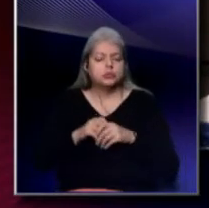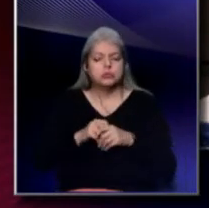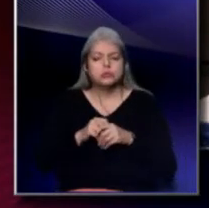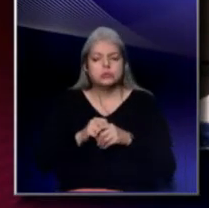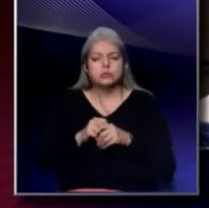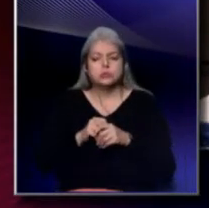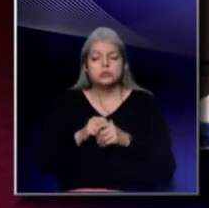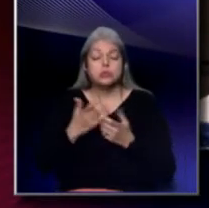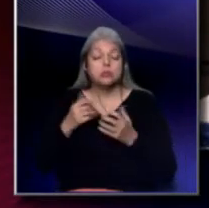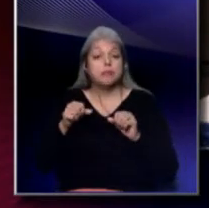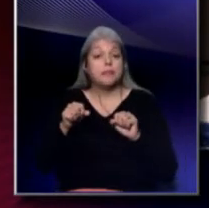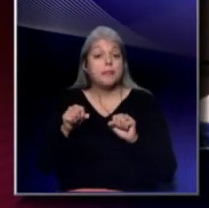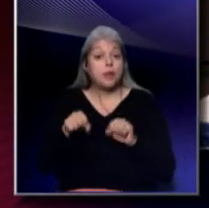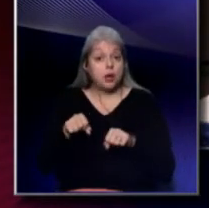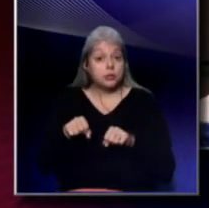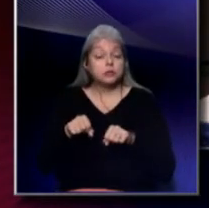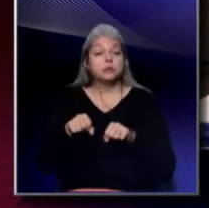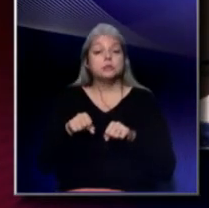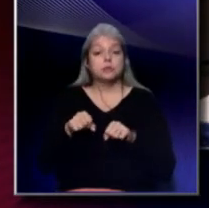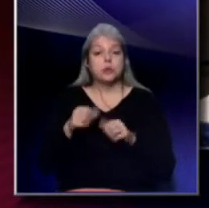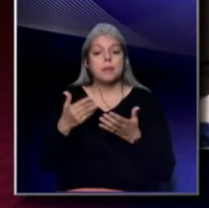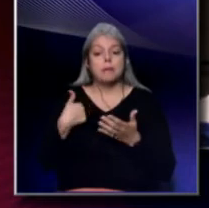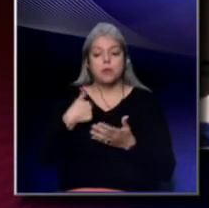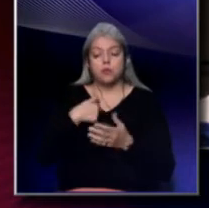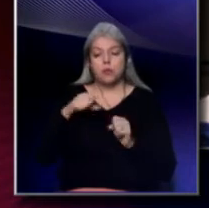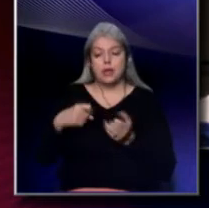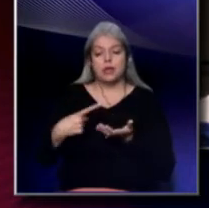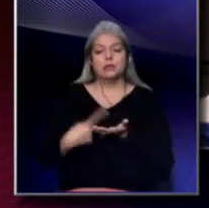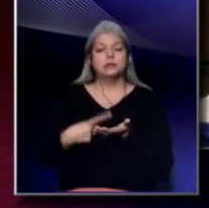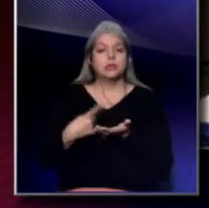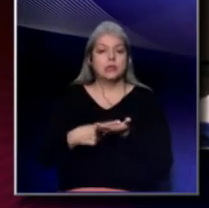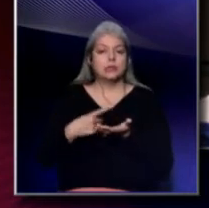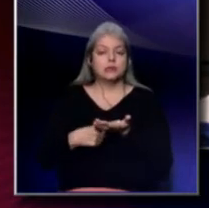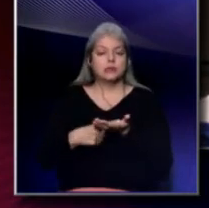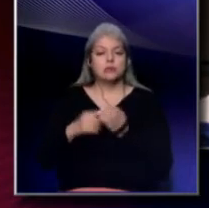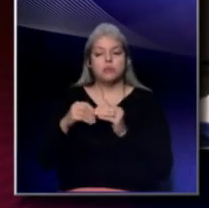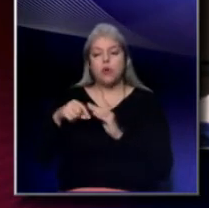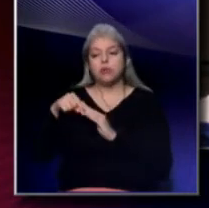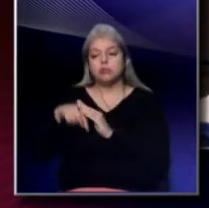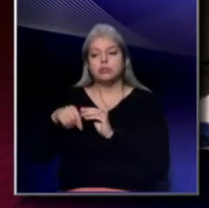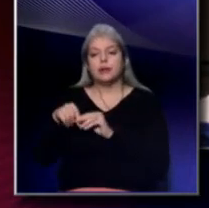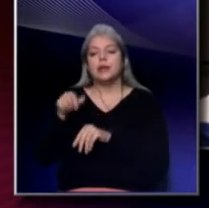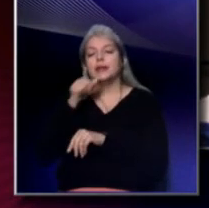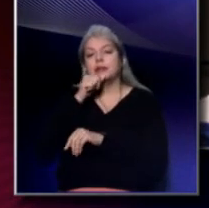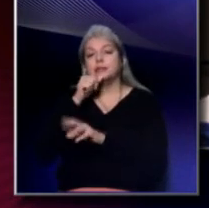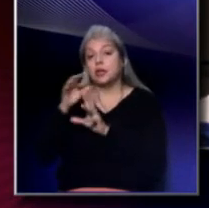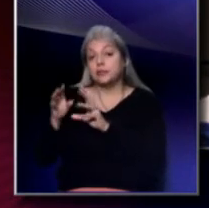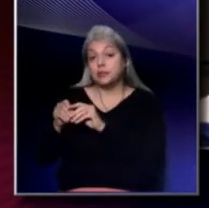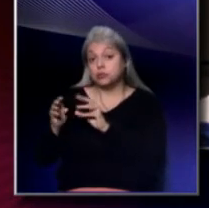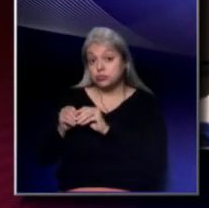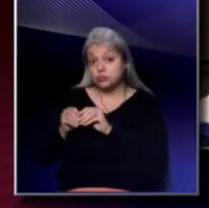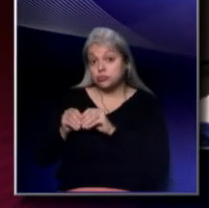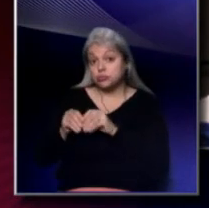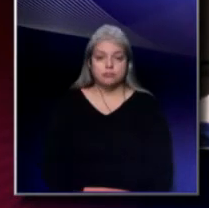Like, if possible, to discuss maybe more extensively in an executive session.